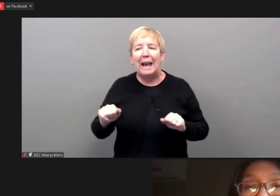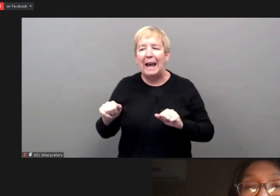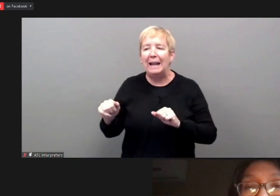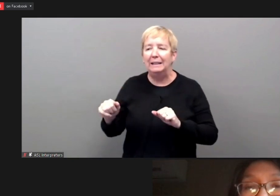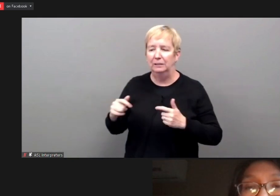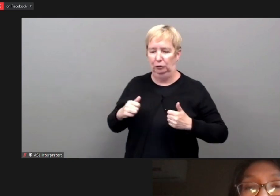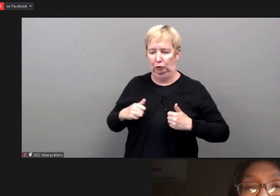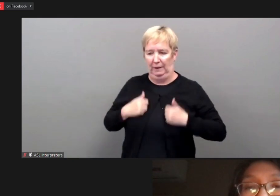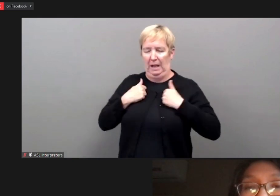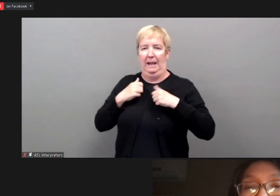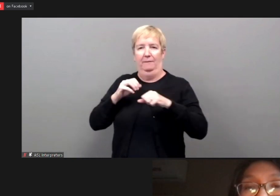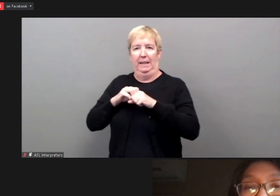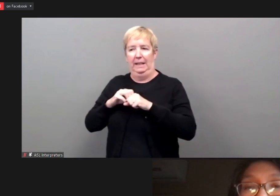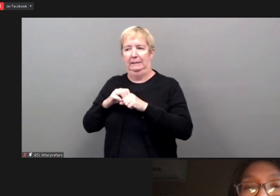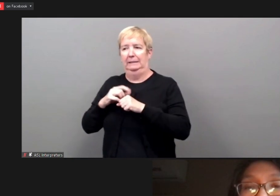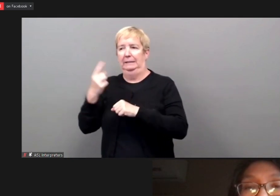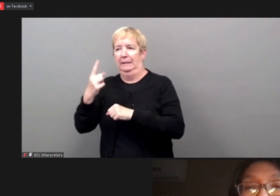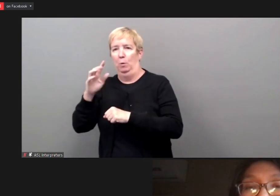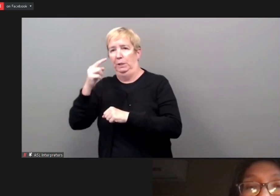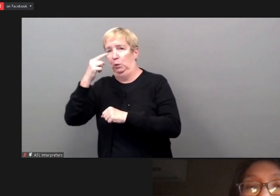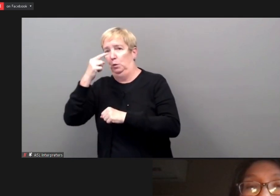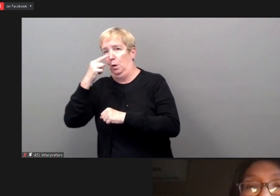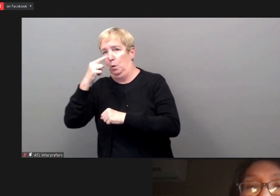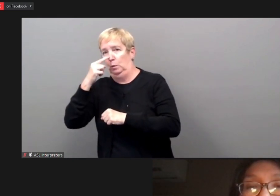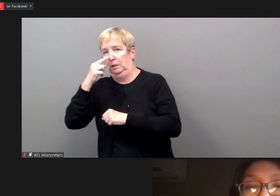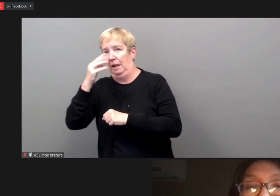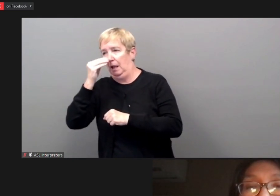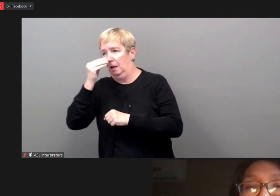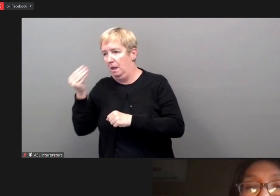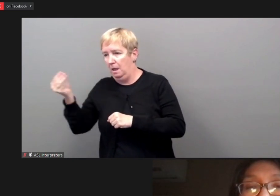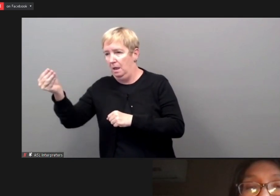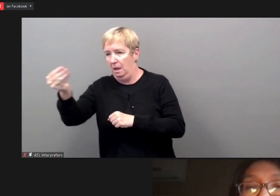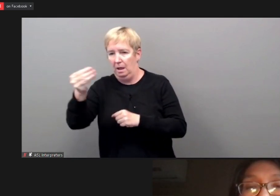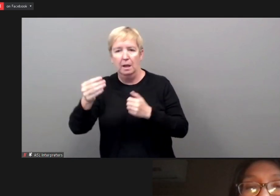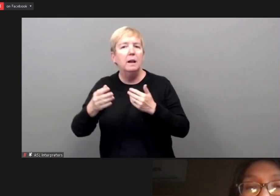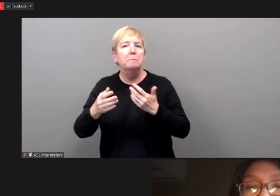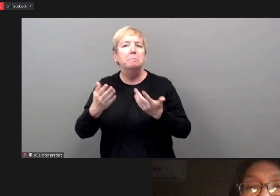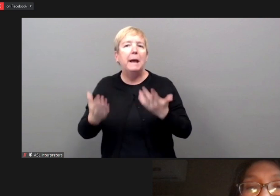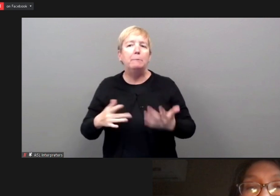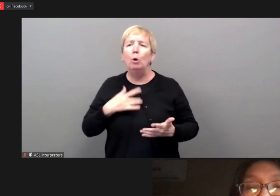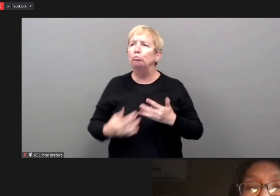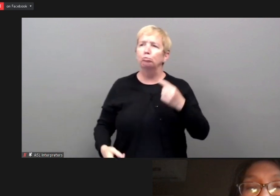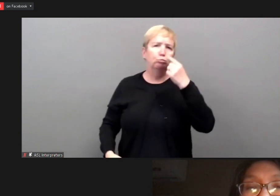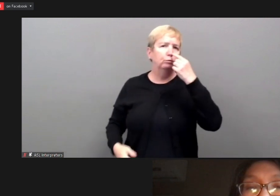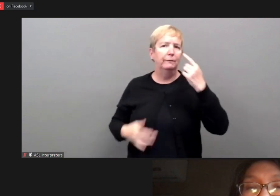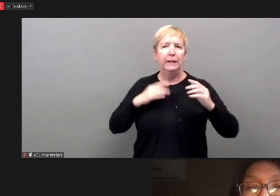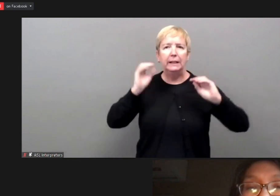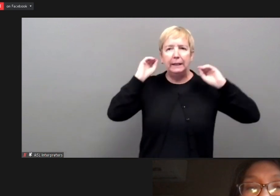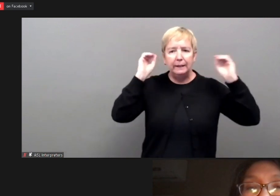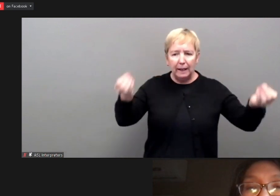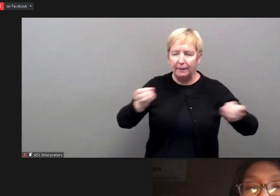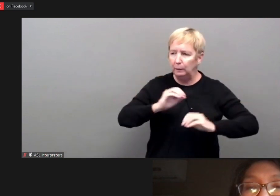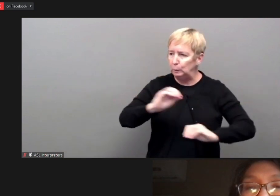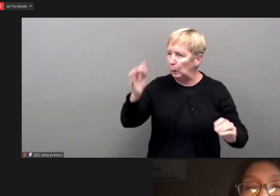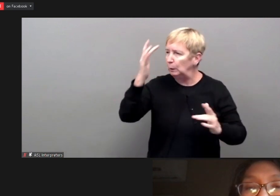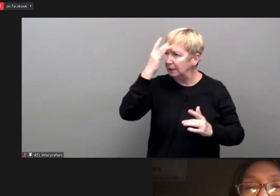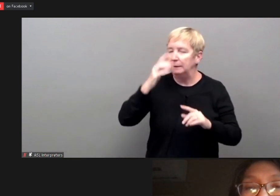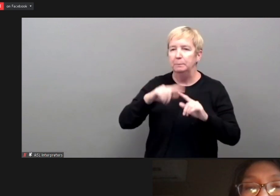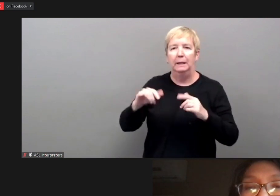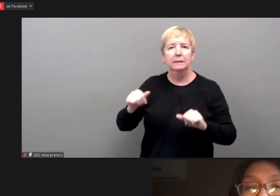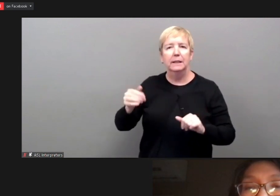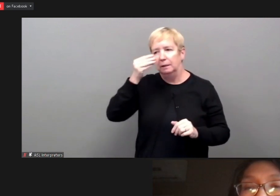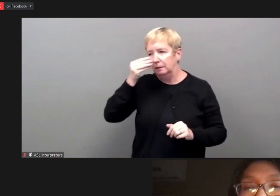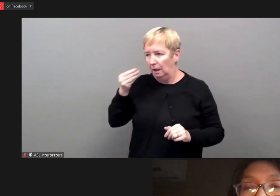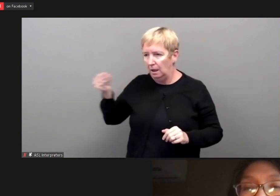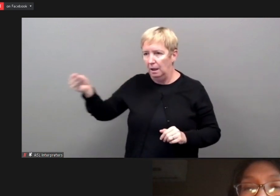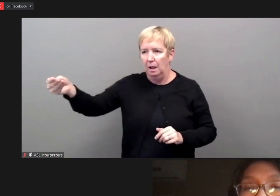and even spread to another person, even though it doesn't cause serious illness in the person who's been vaccinated. If it spreads to an